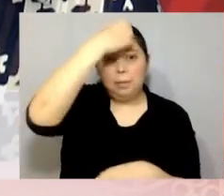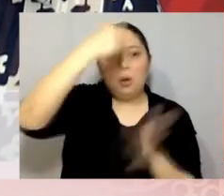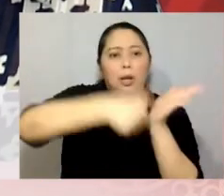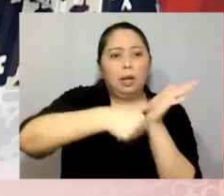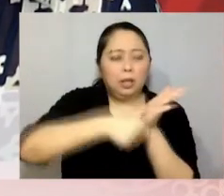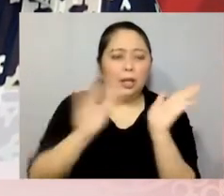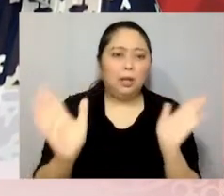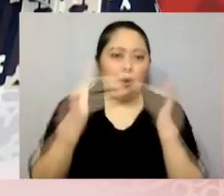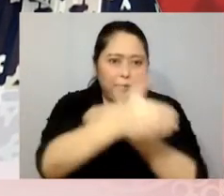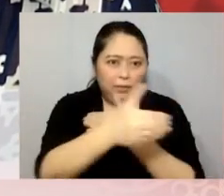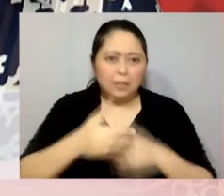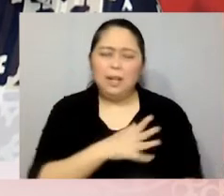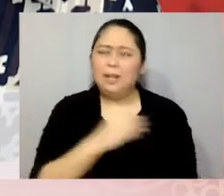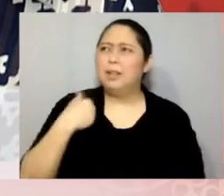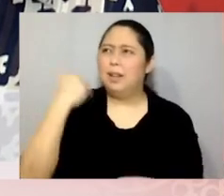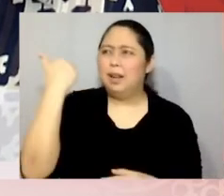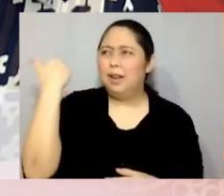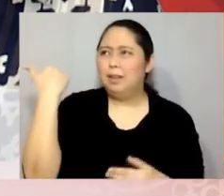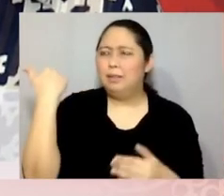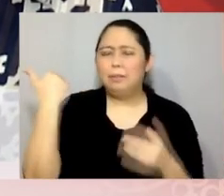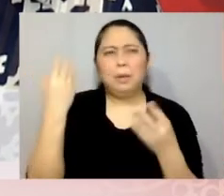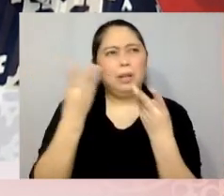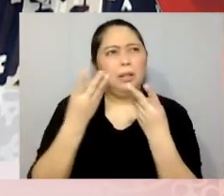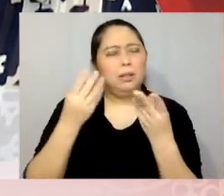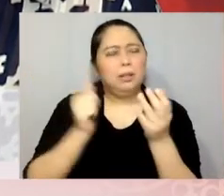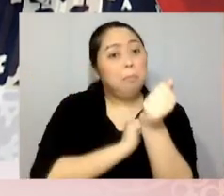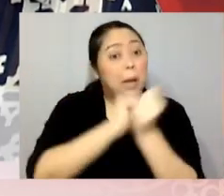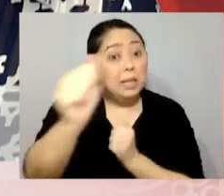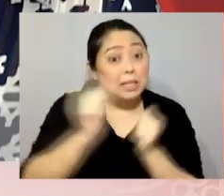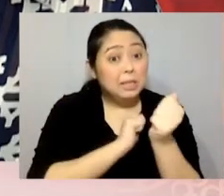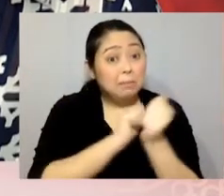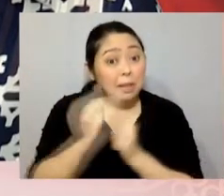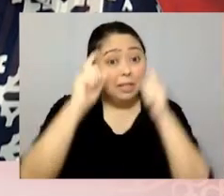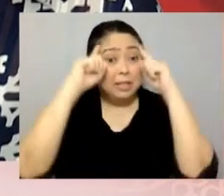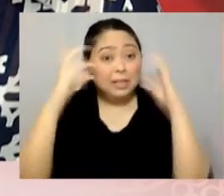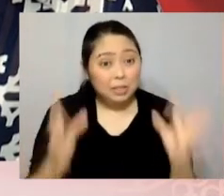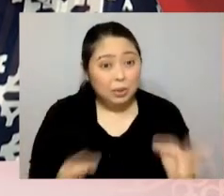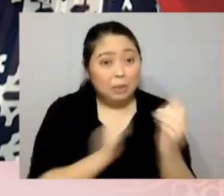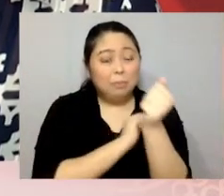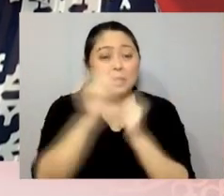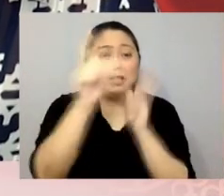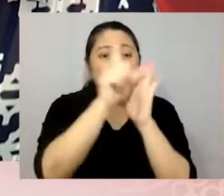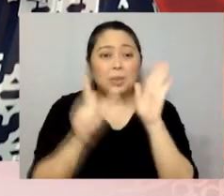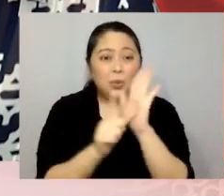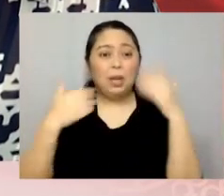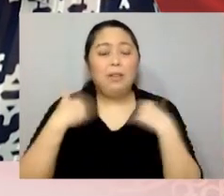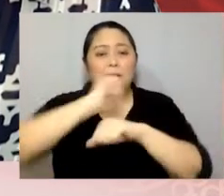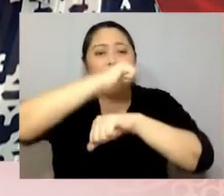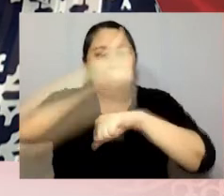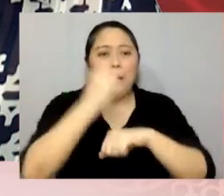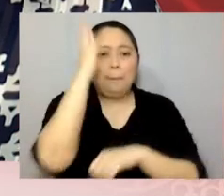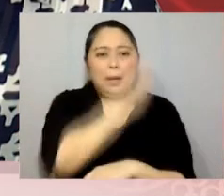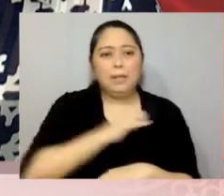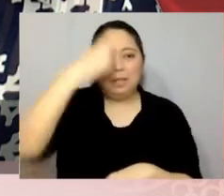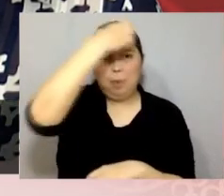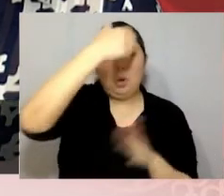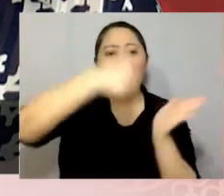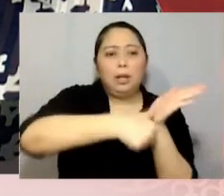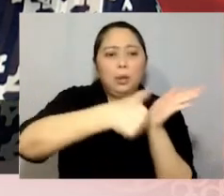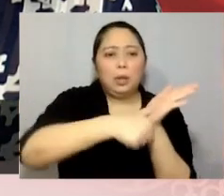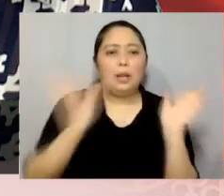I understand recently they passed a resolution to establish the Bangsamoro Electoral Office